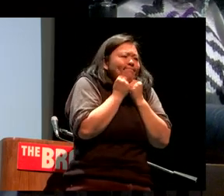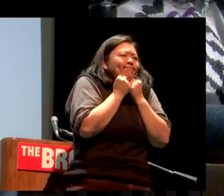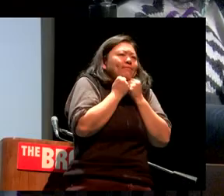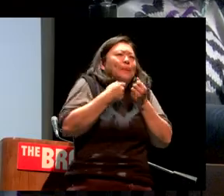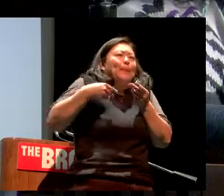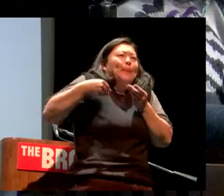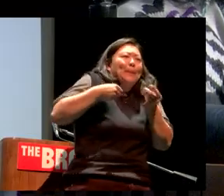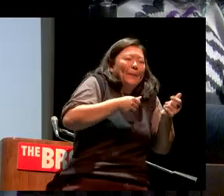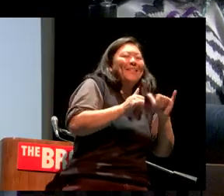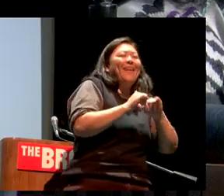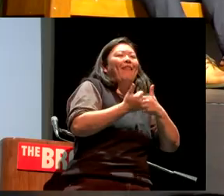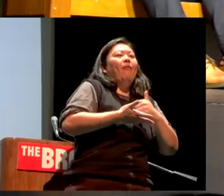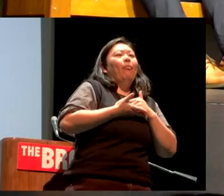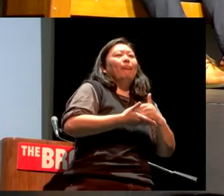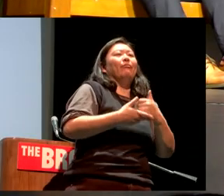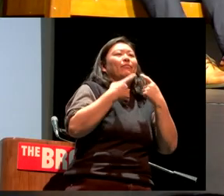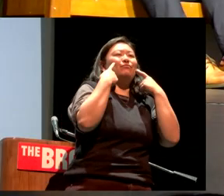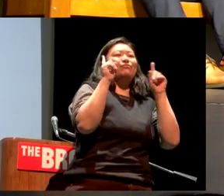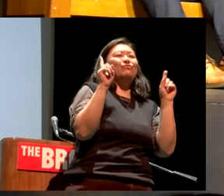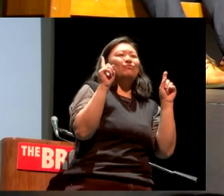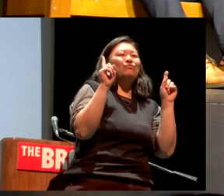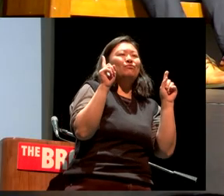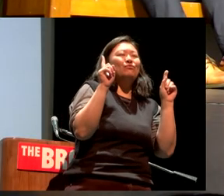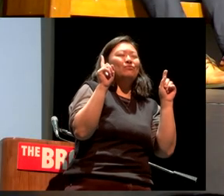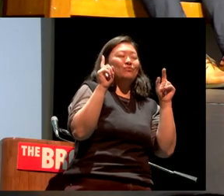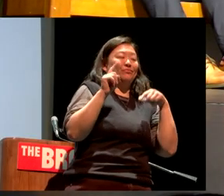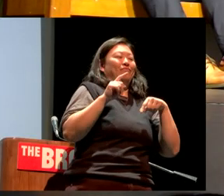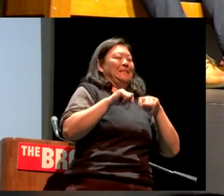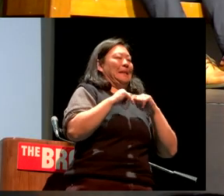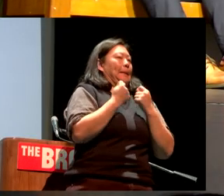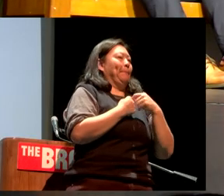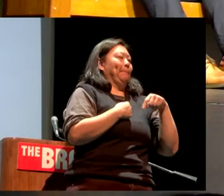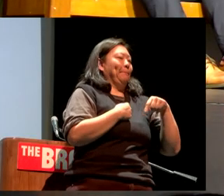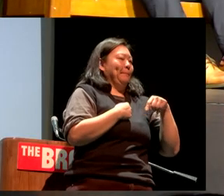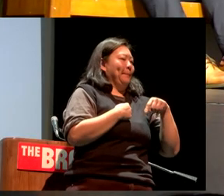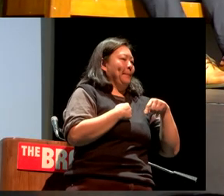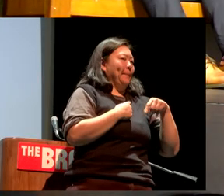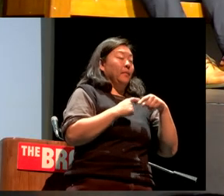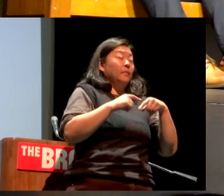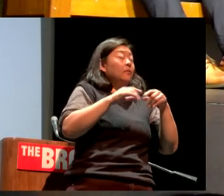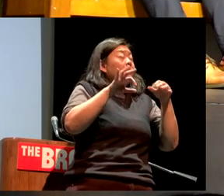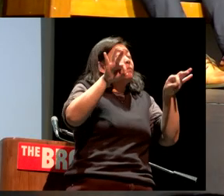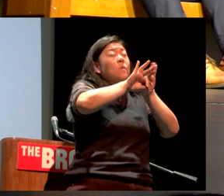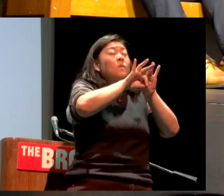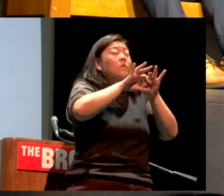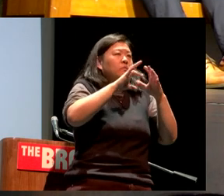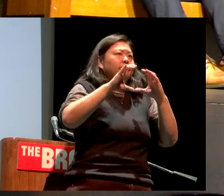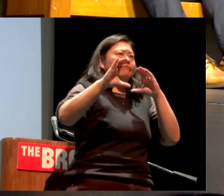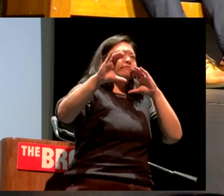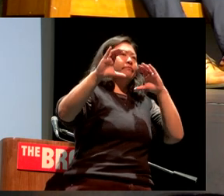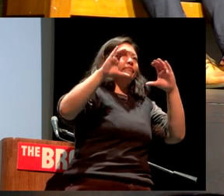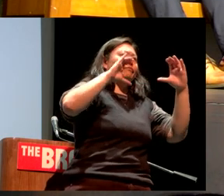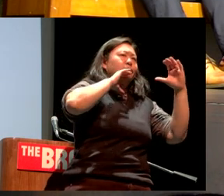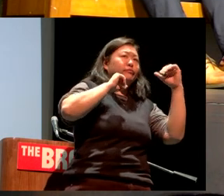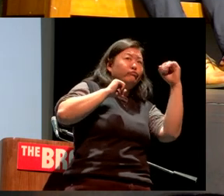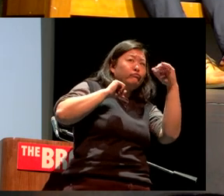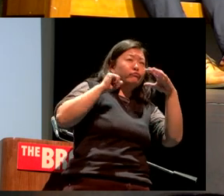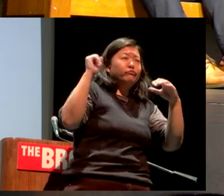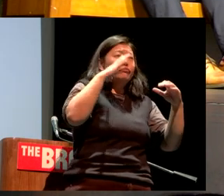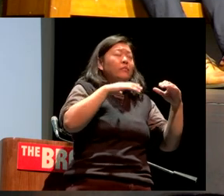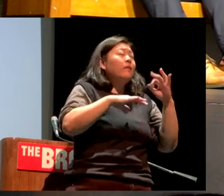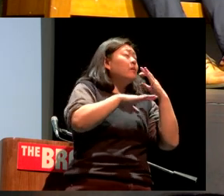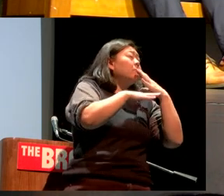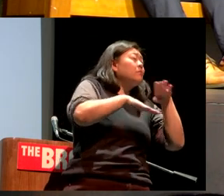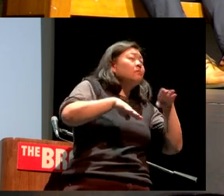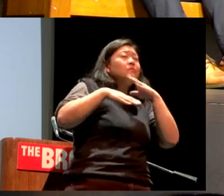collaborator. So mostly, you know, best, you know, communication. And then launch in Chrome